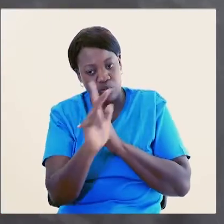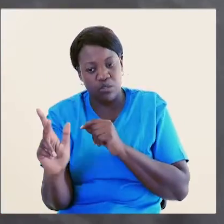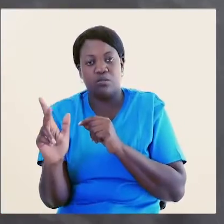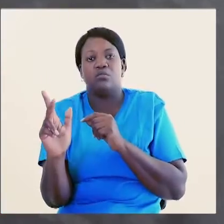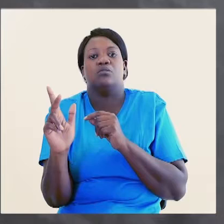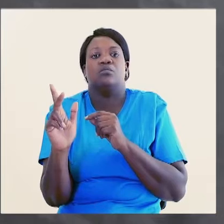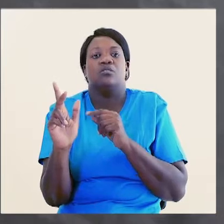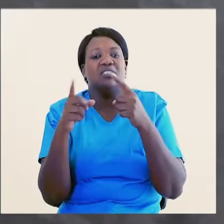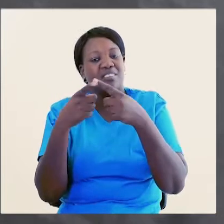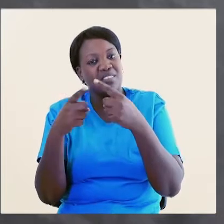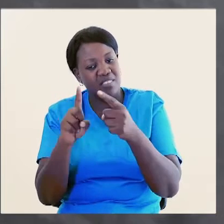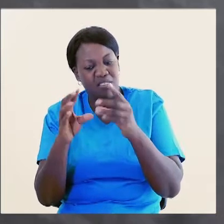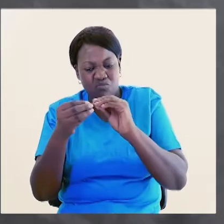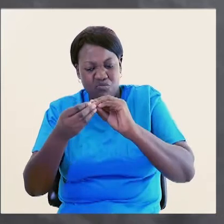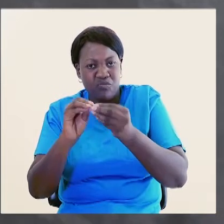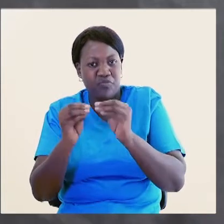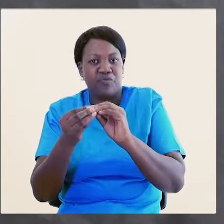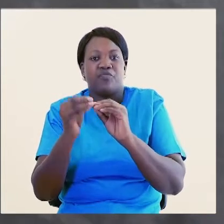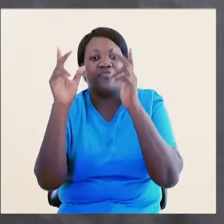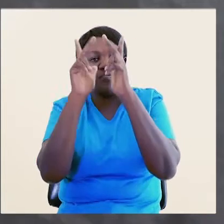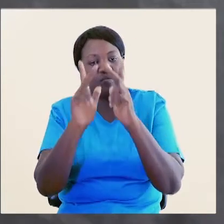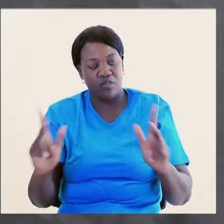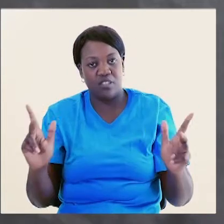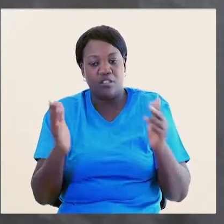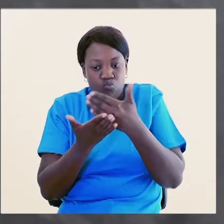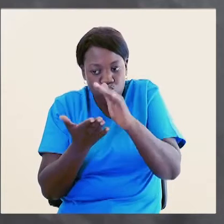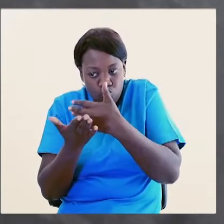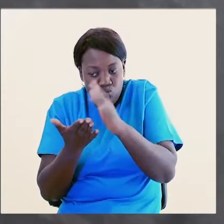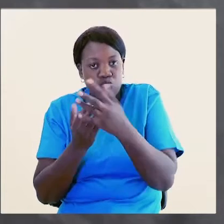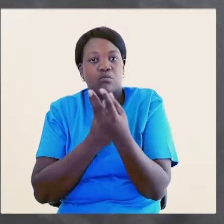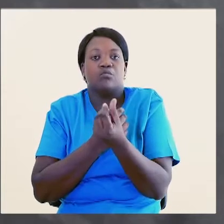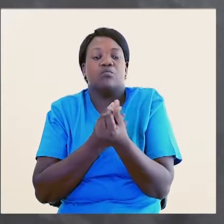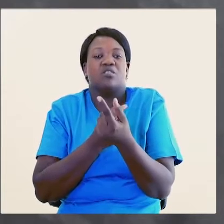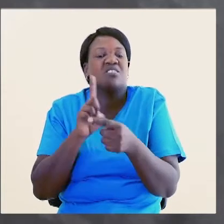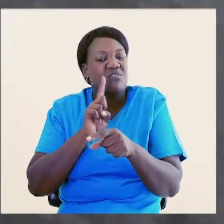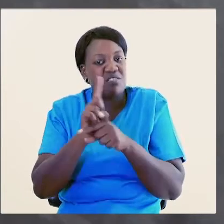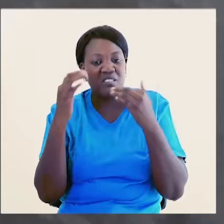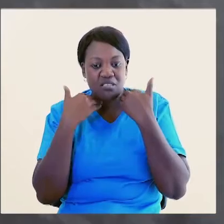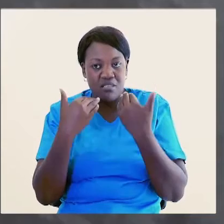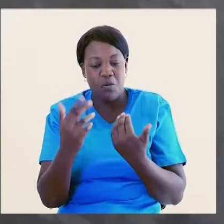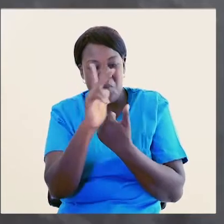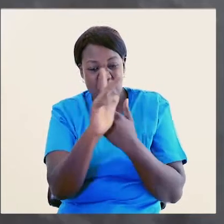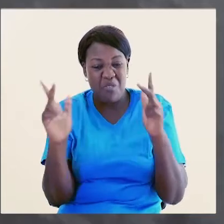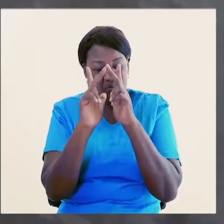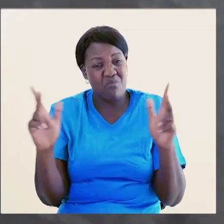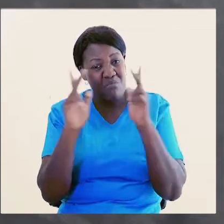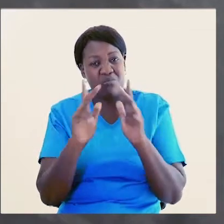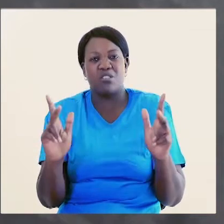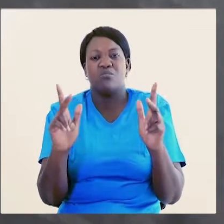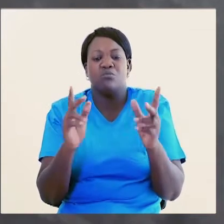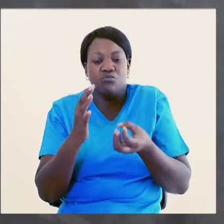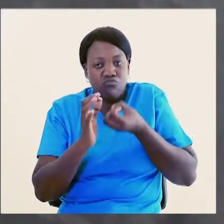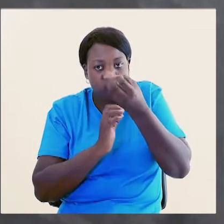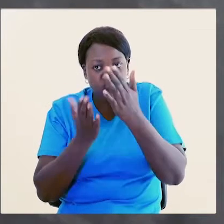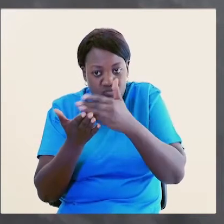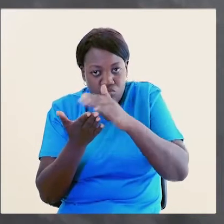these countries have different numbers of people to share the wealth. Firstly, the more people there are, the less there will be